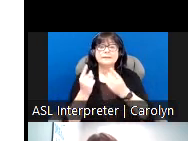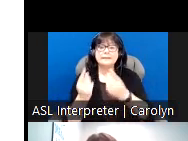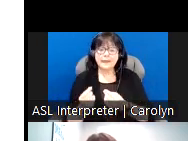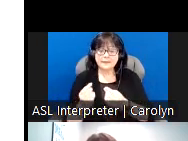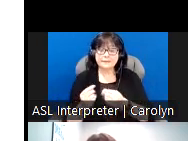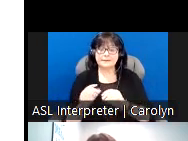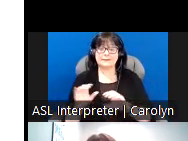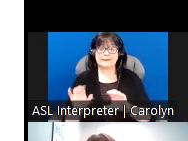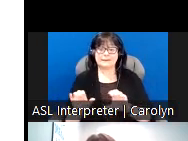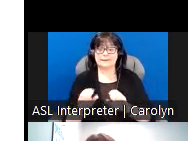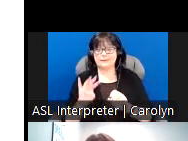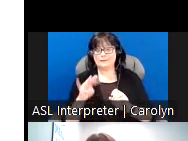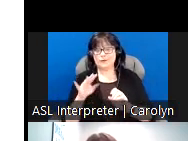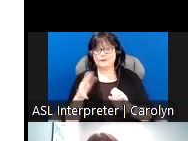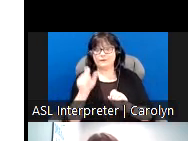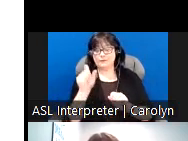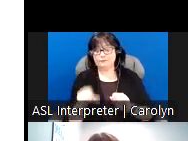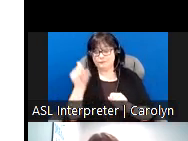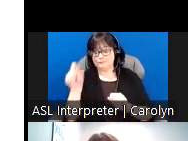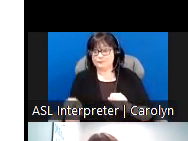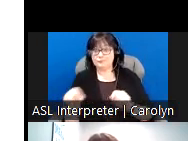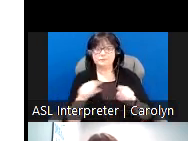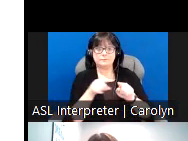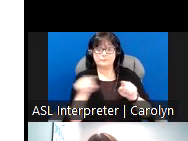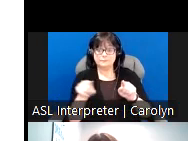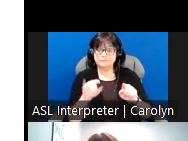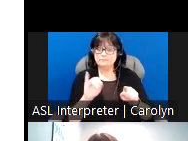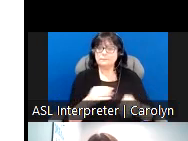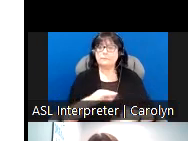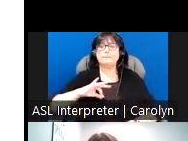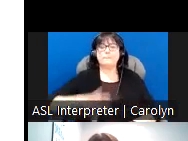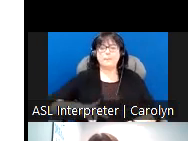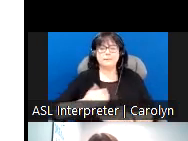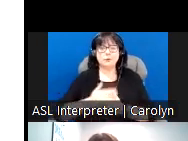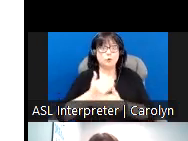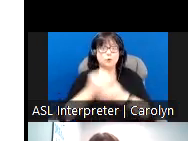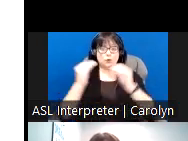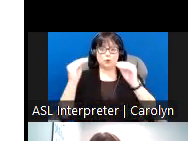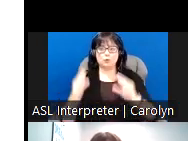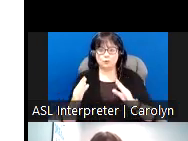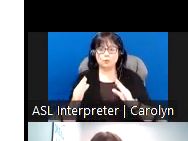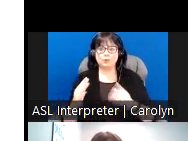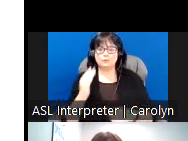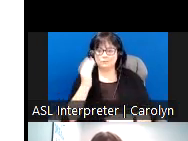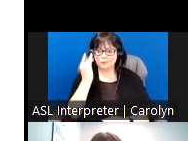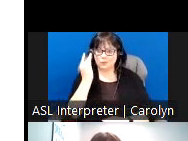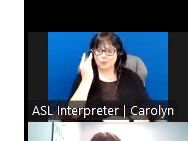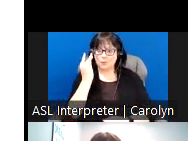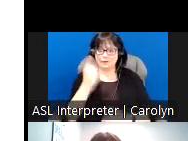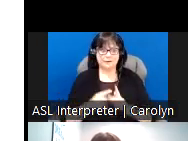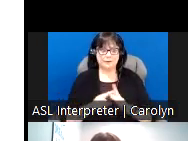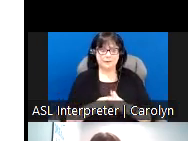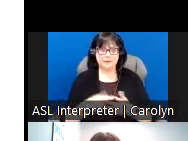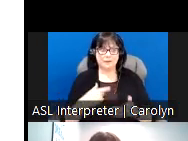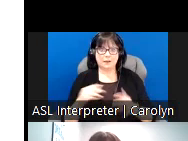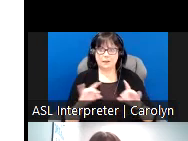valuable tool when we have new instructors, especially because it really is quite overwhelming to know what they're selecting,